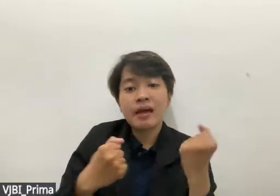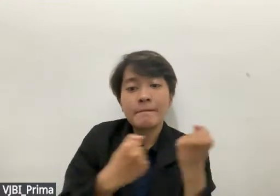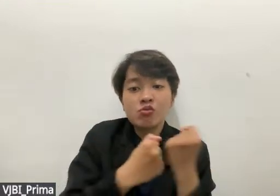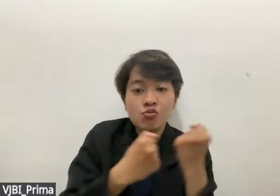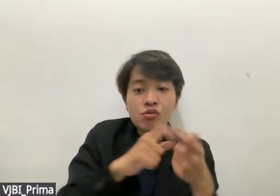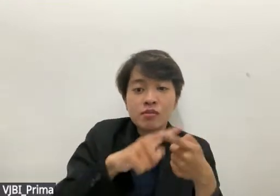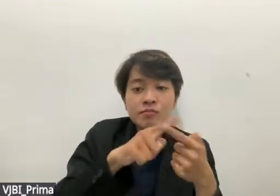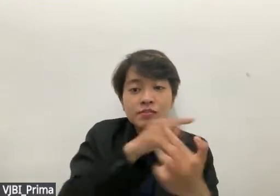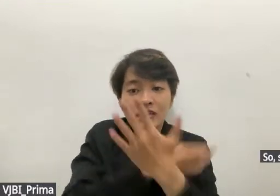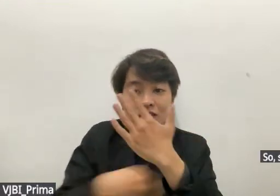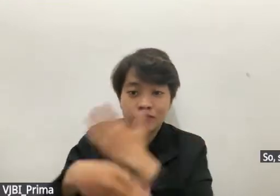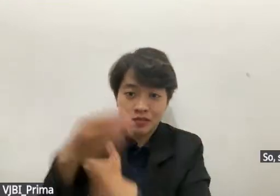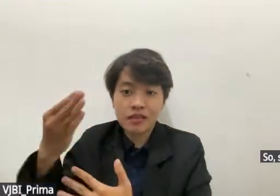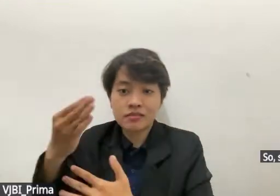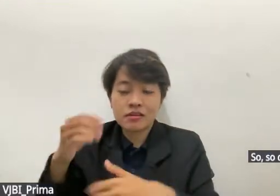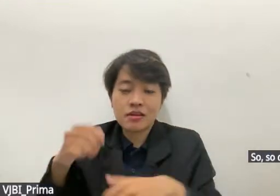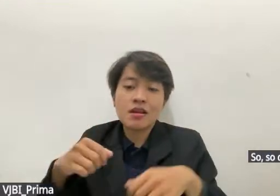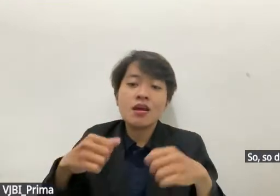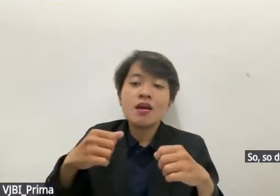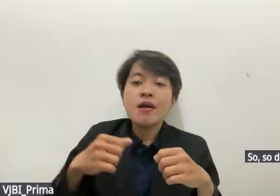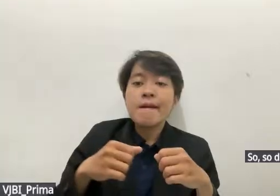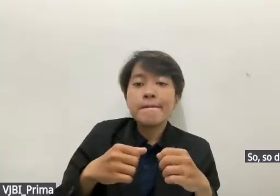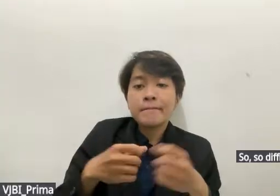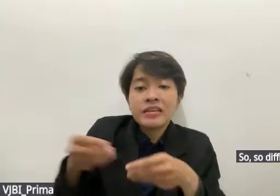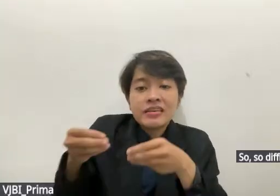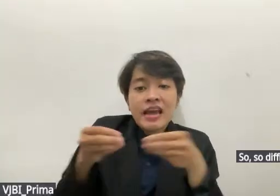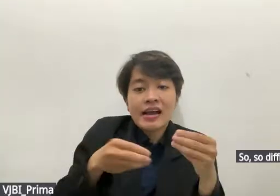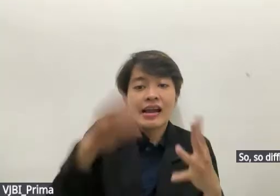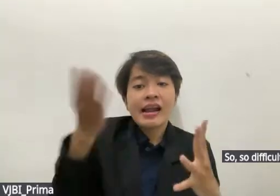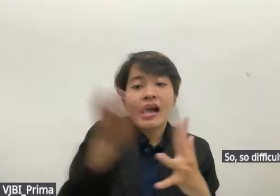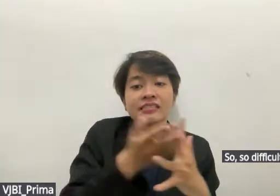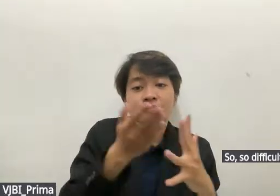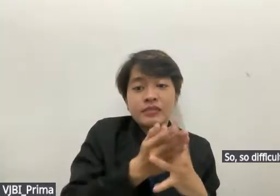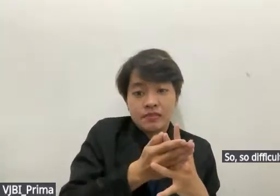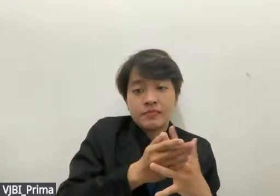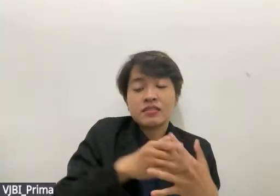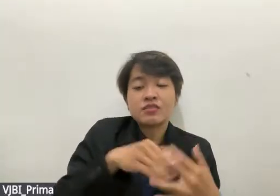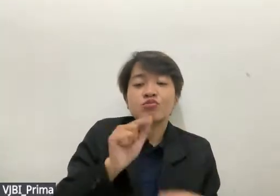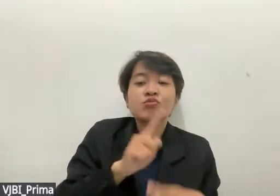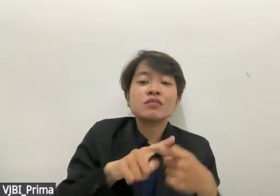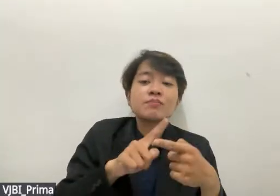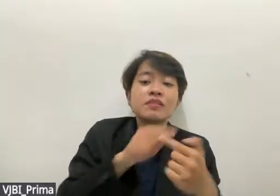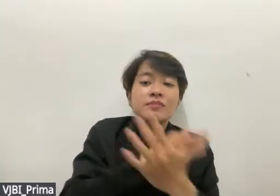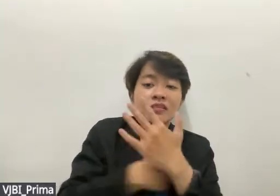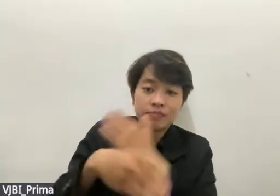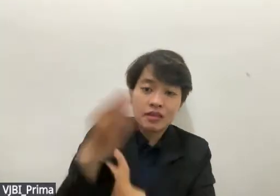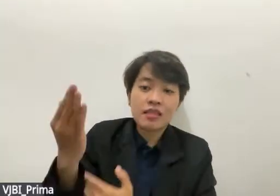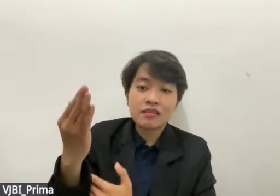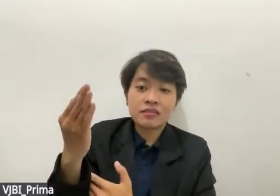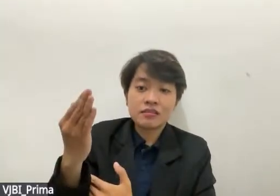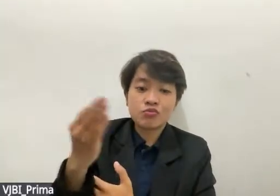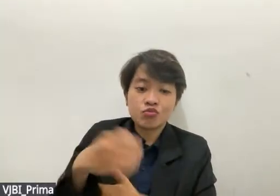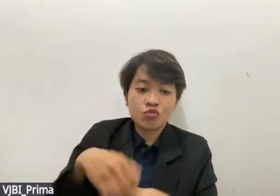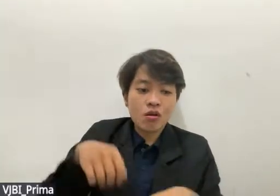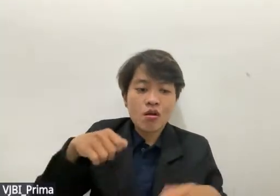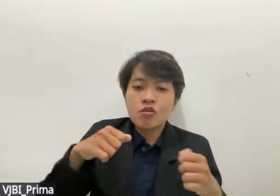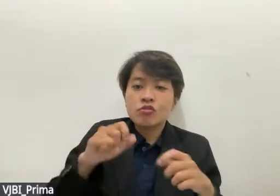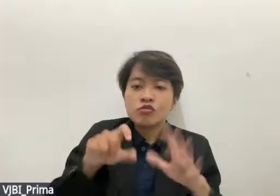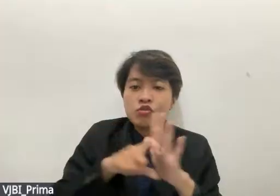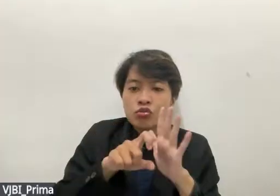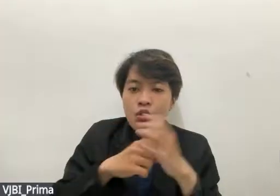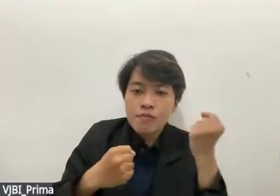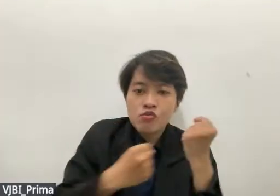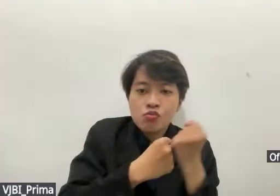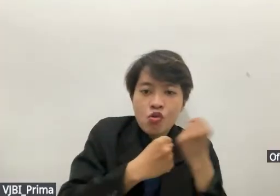get some money to do a real study of people with disabilities to try to get